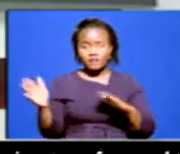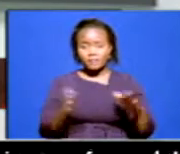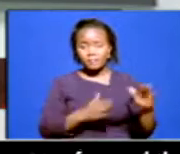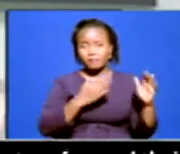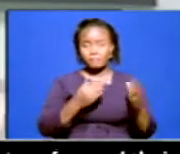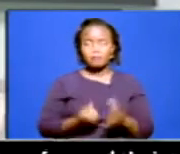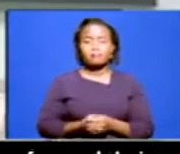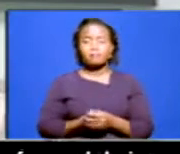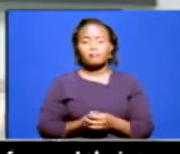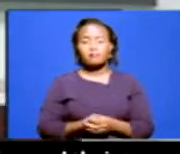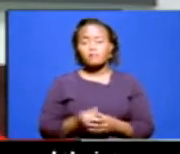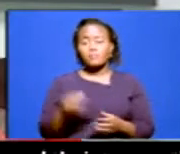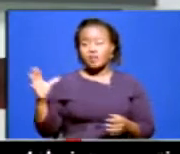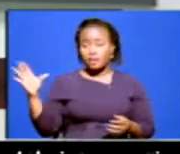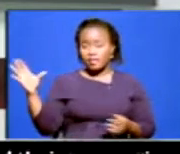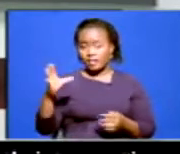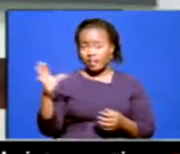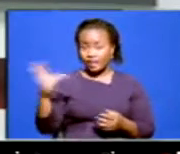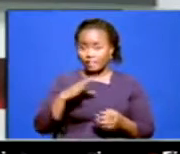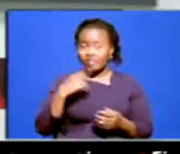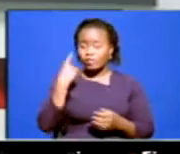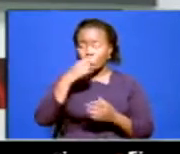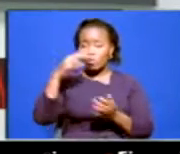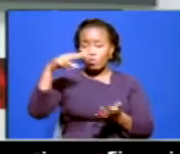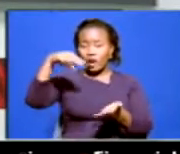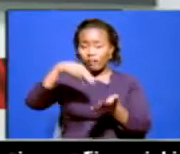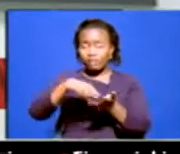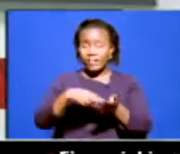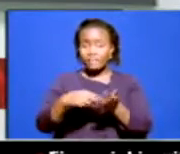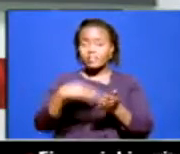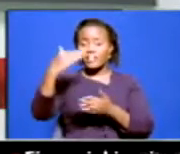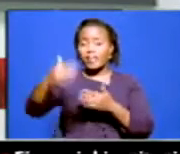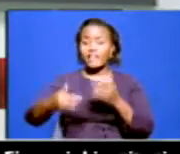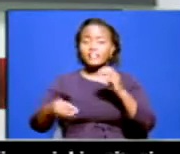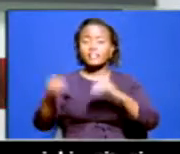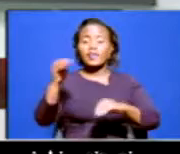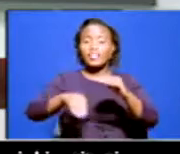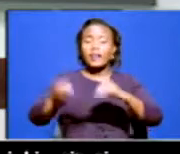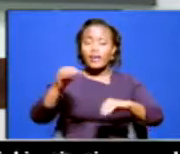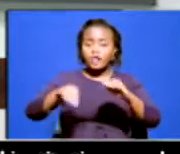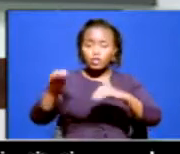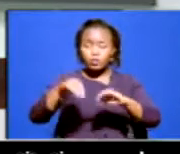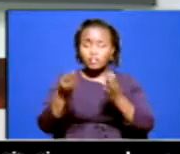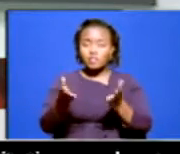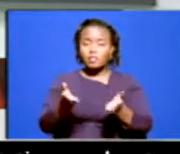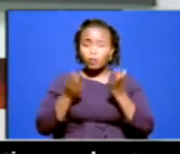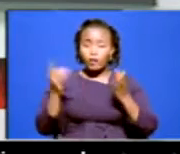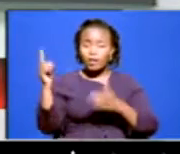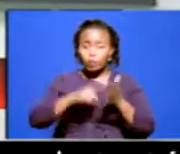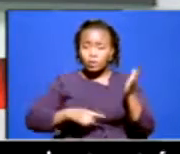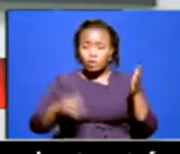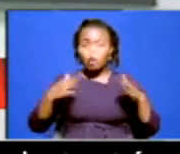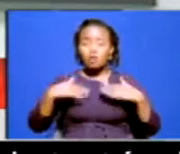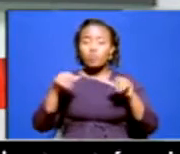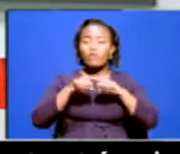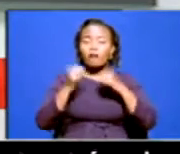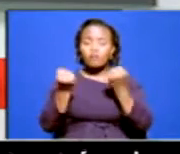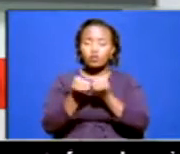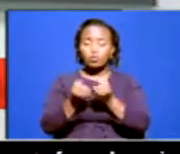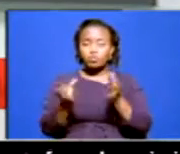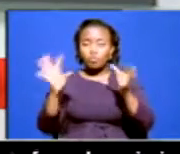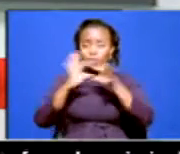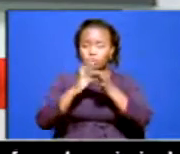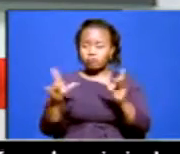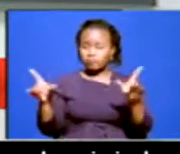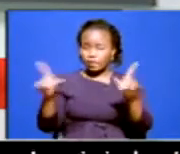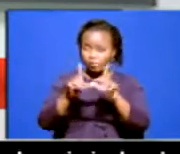Aspirants. Candidates eyeing seats in the forthcoming general elections will be required to obtain a social cohesion certificate before